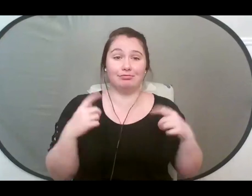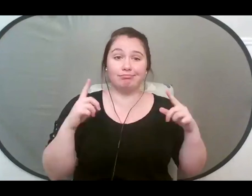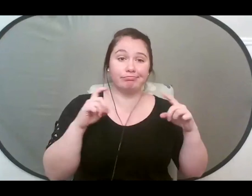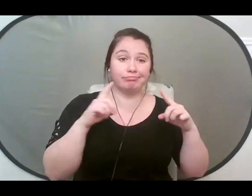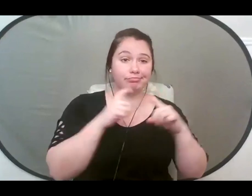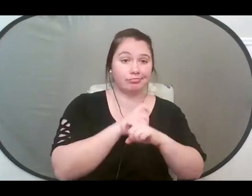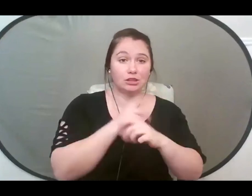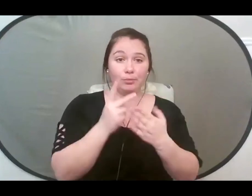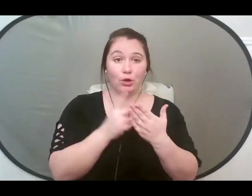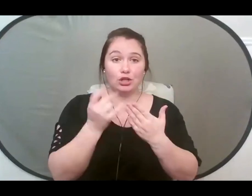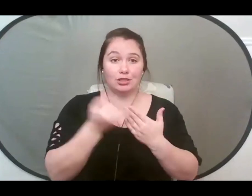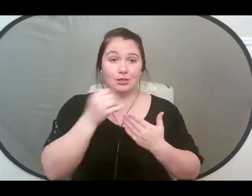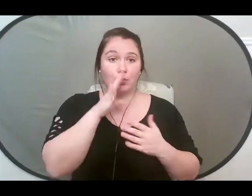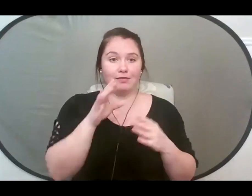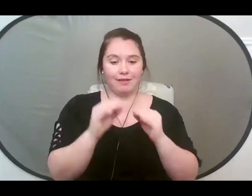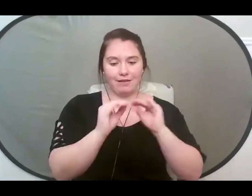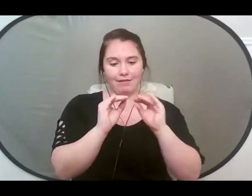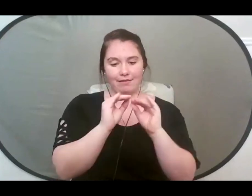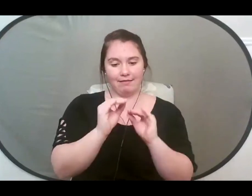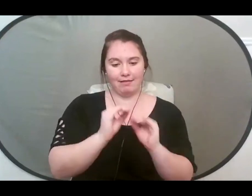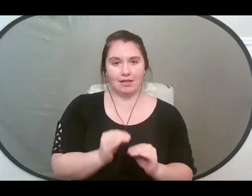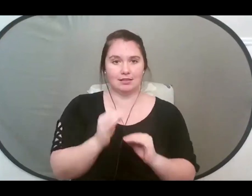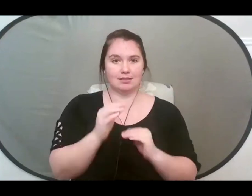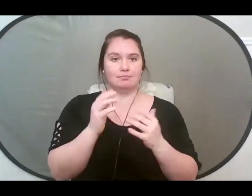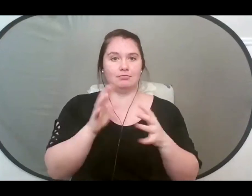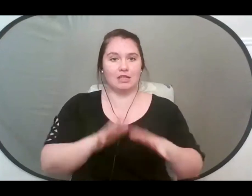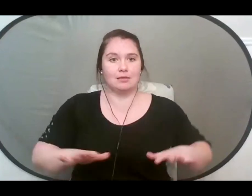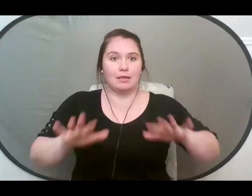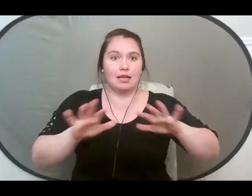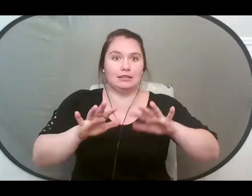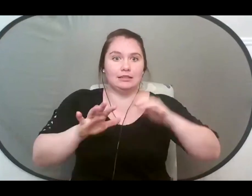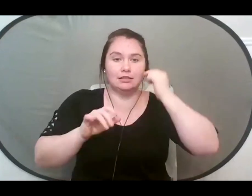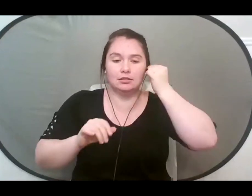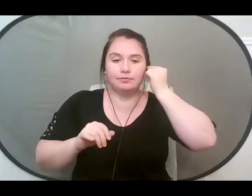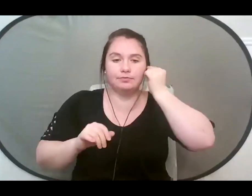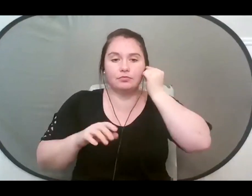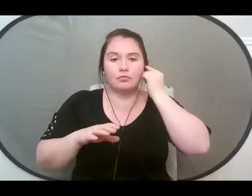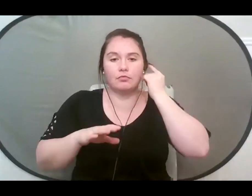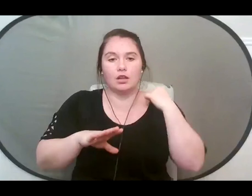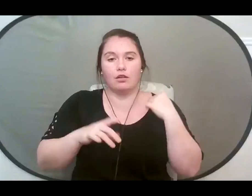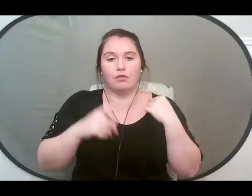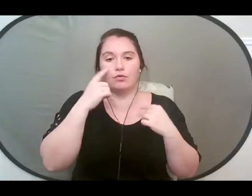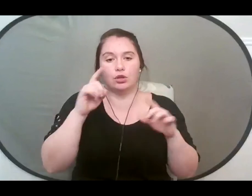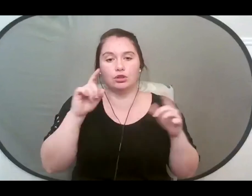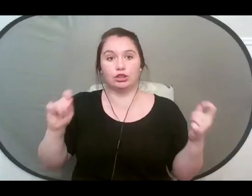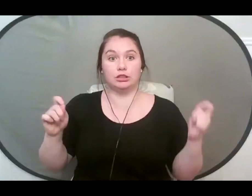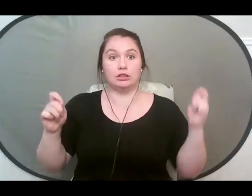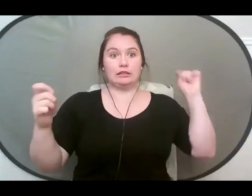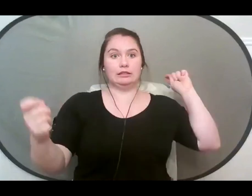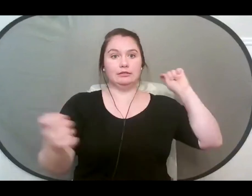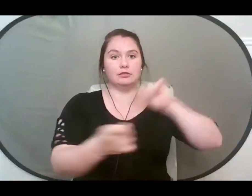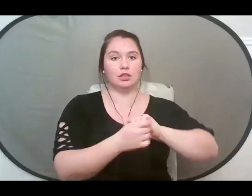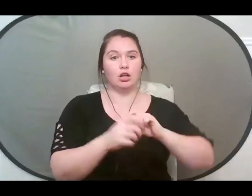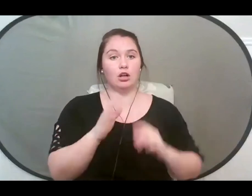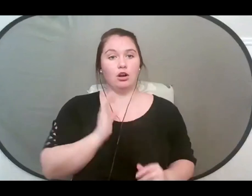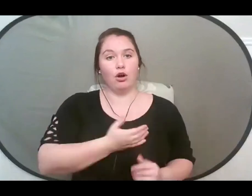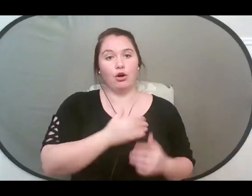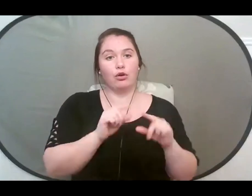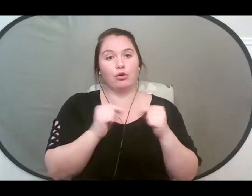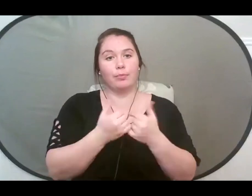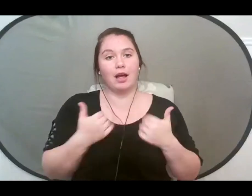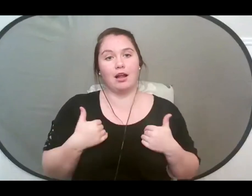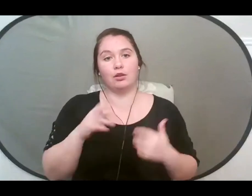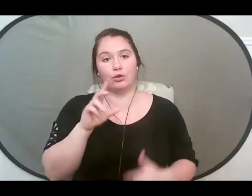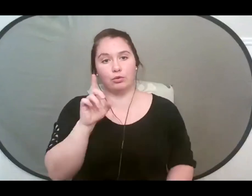projects to renovate spaces and shift classes and programs around. There was also a question in our group that appears